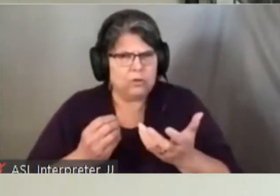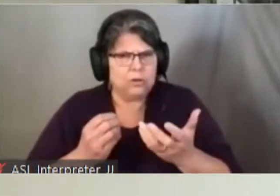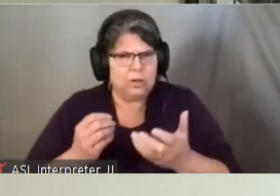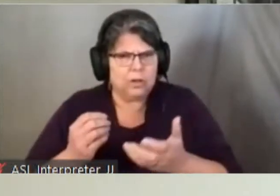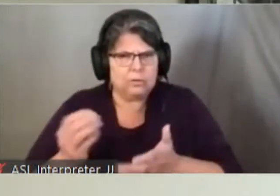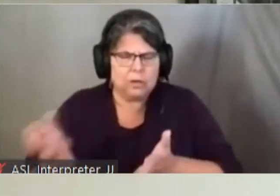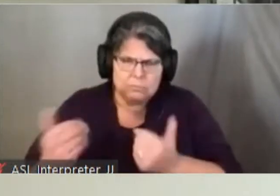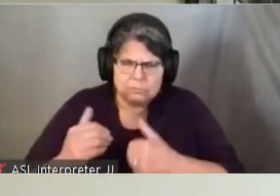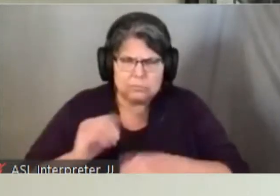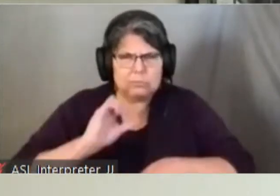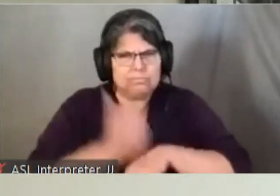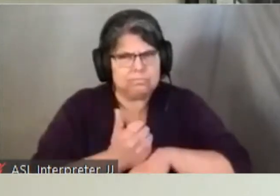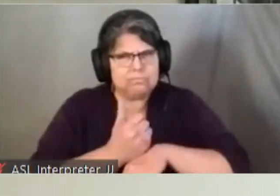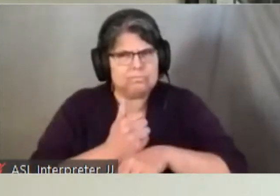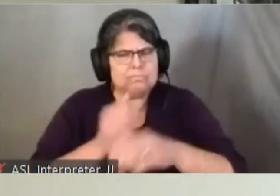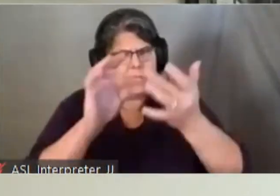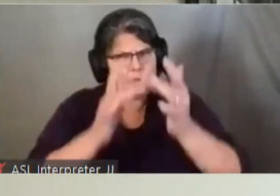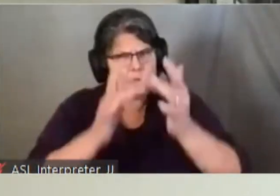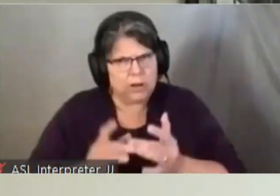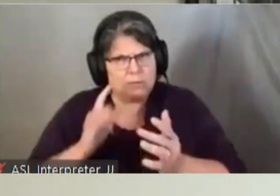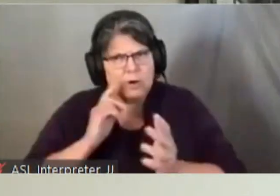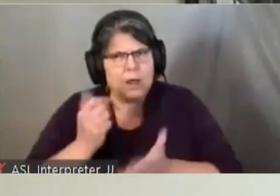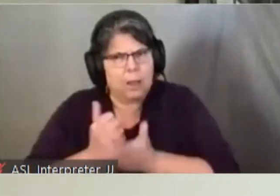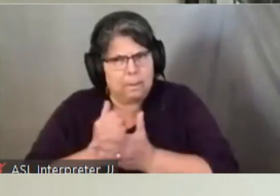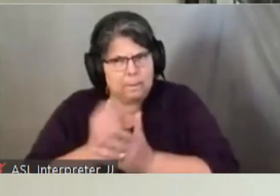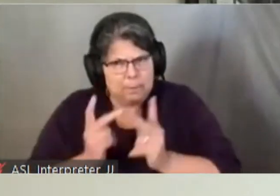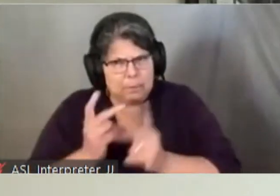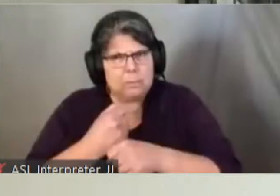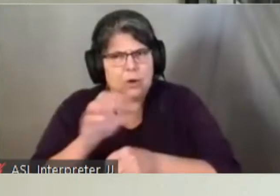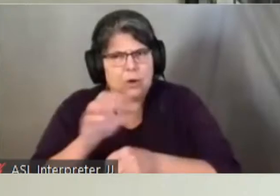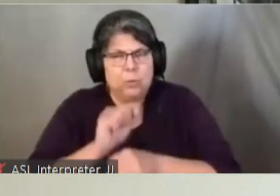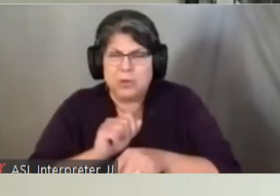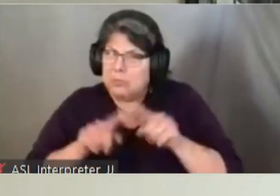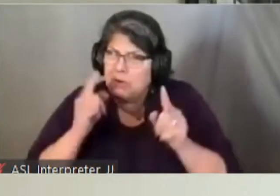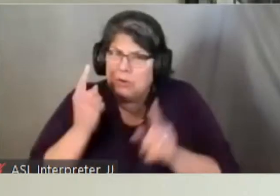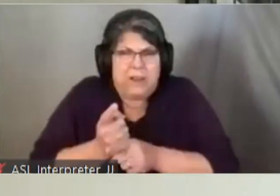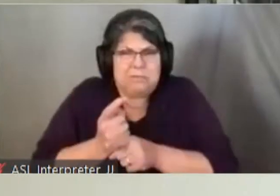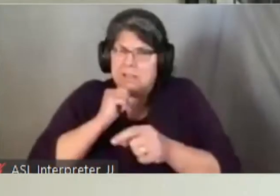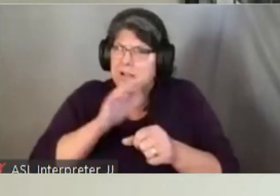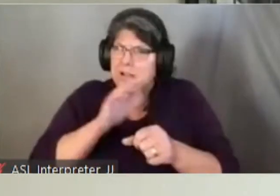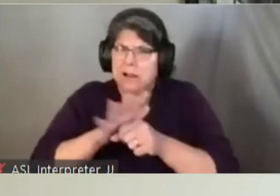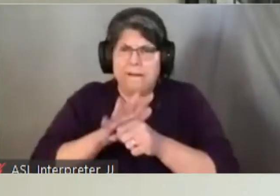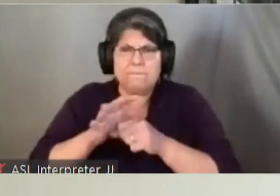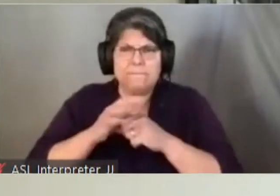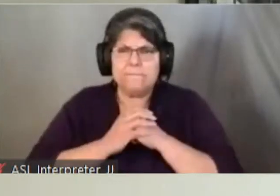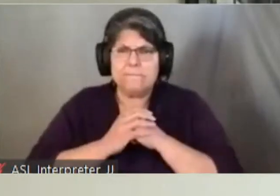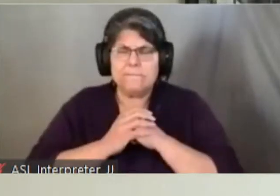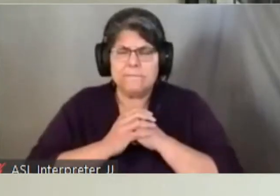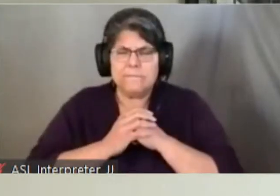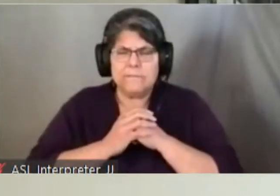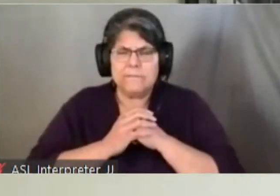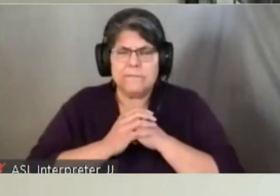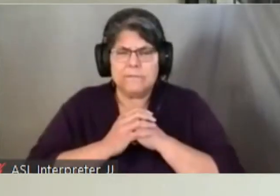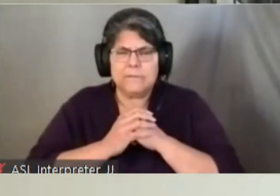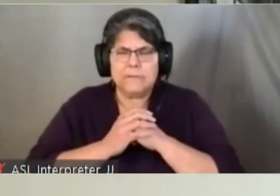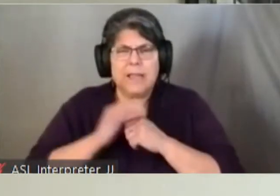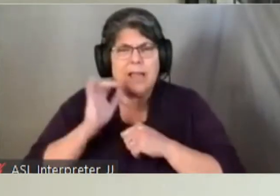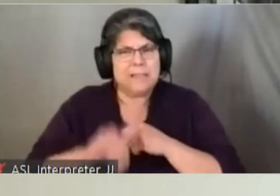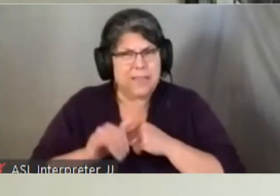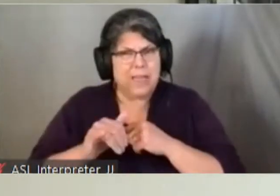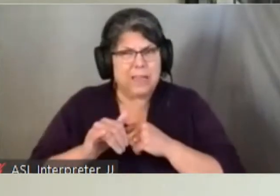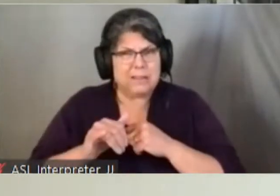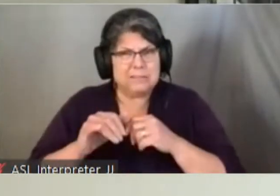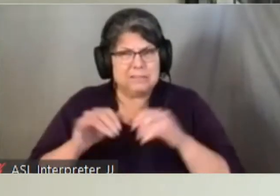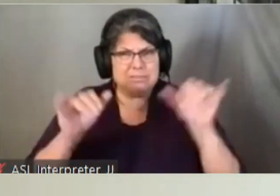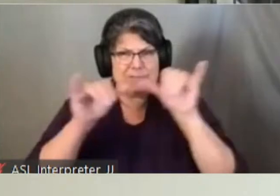people with making their appointments. That's not enough. You're absolutely right. It's not enough. My Turn, that platform is supposed to be